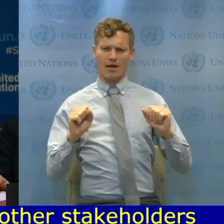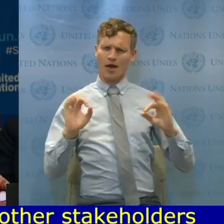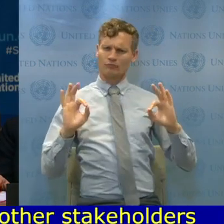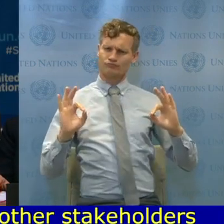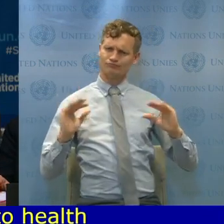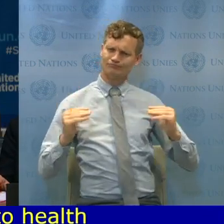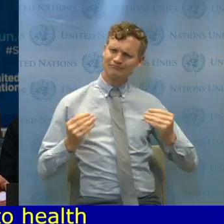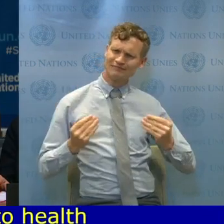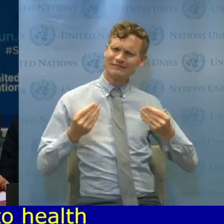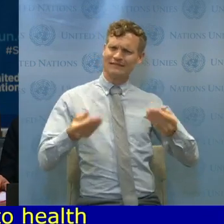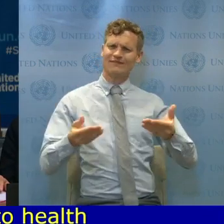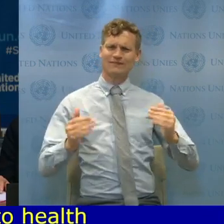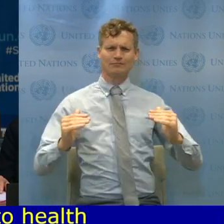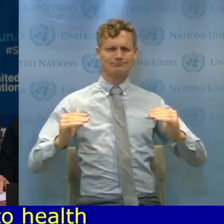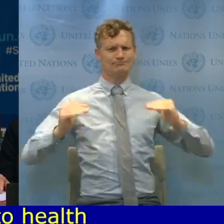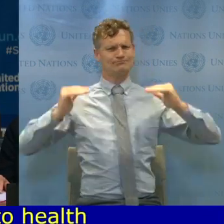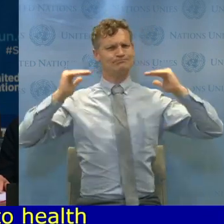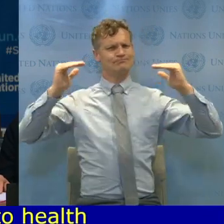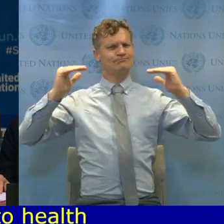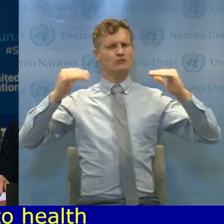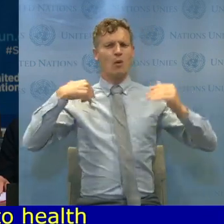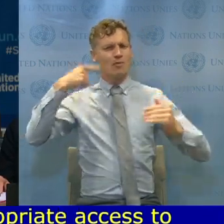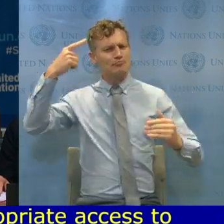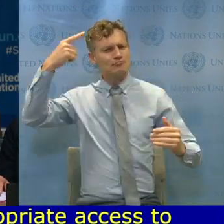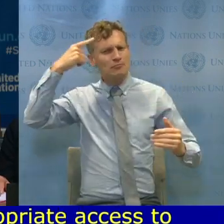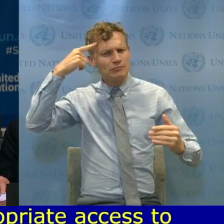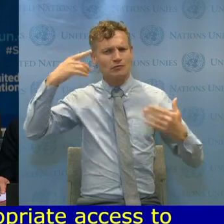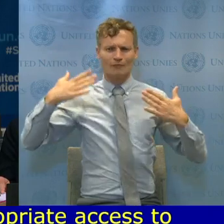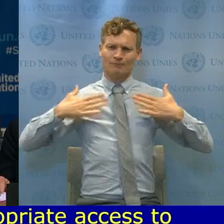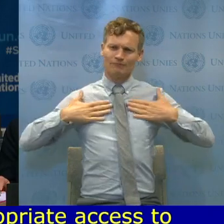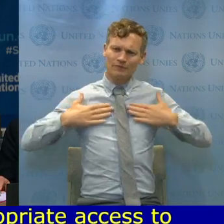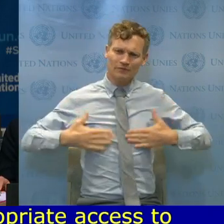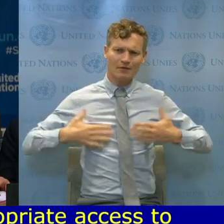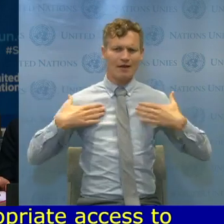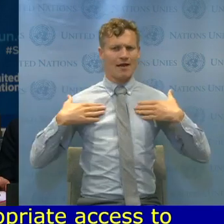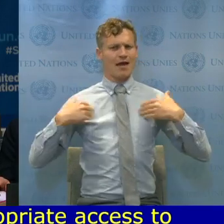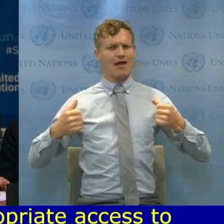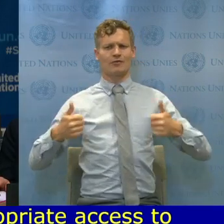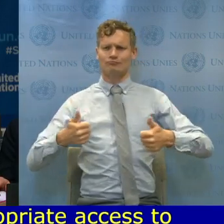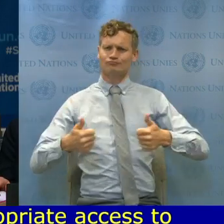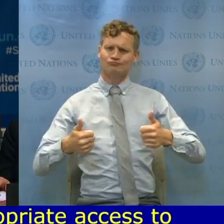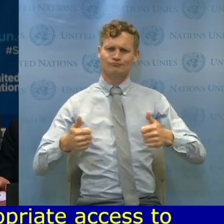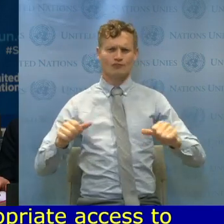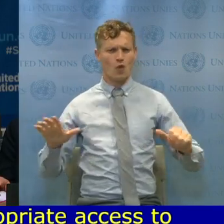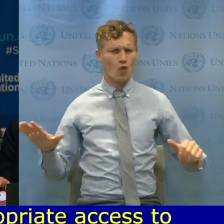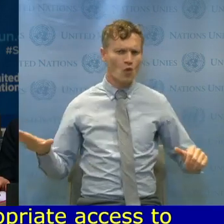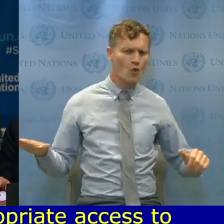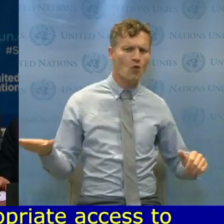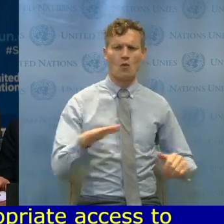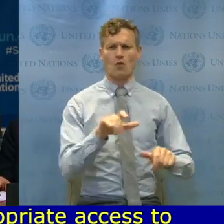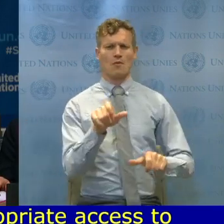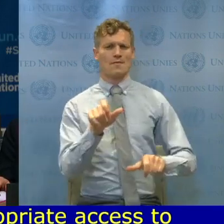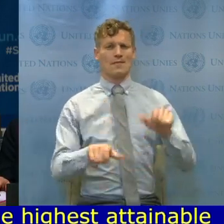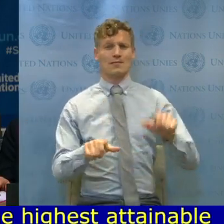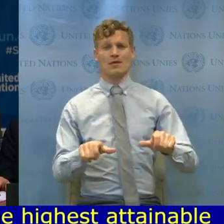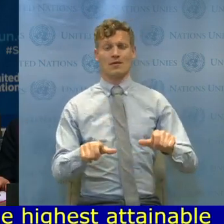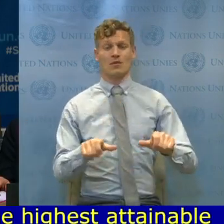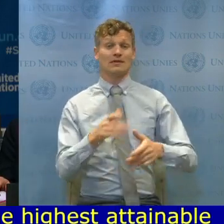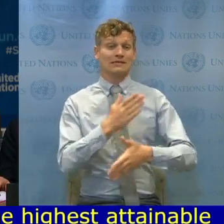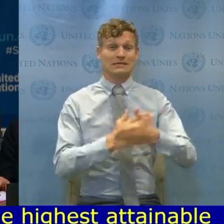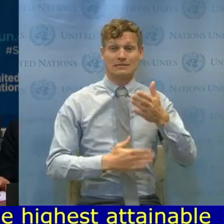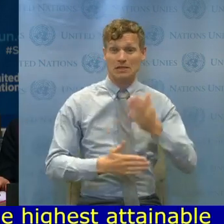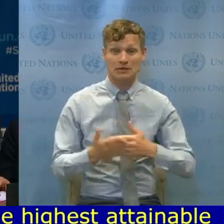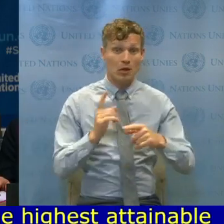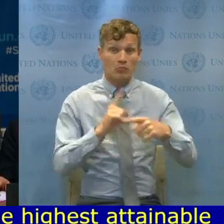of physical and mental health can be achieved for all, including persons with